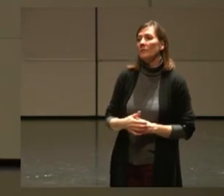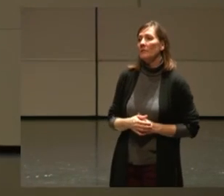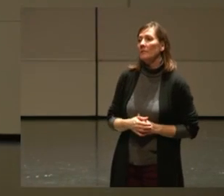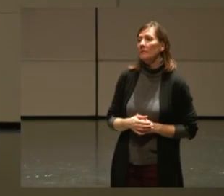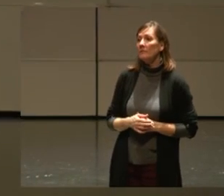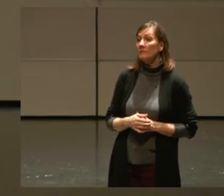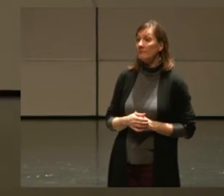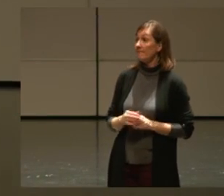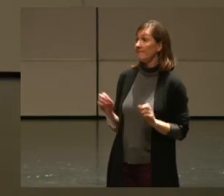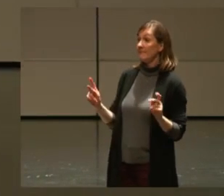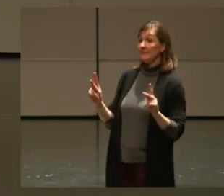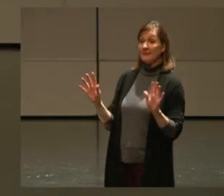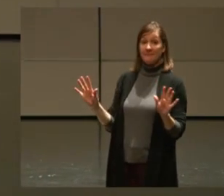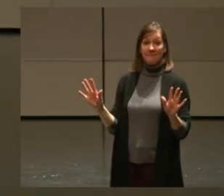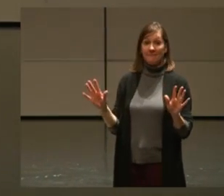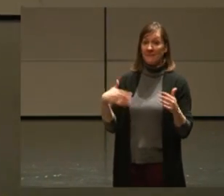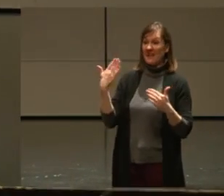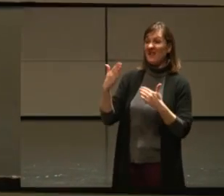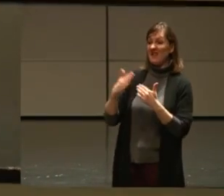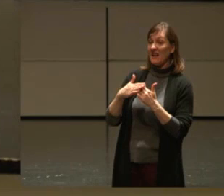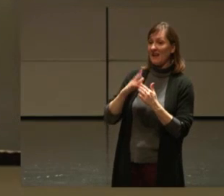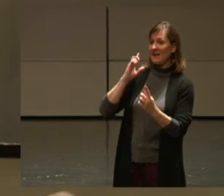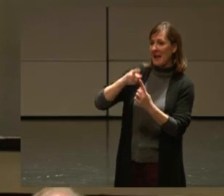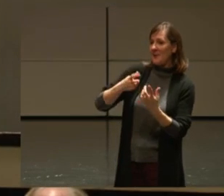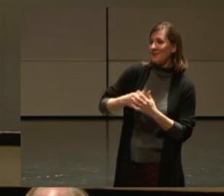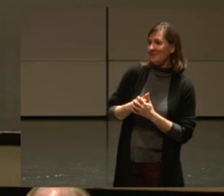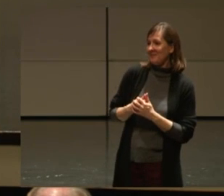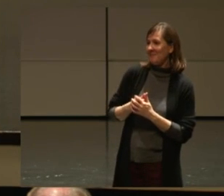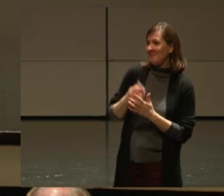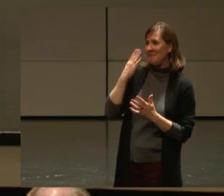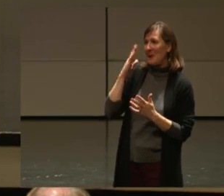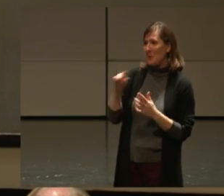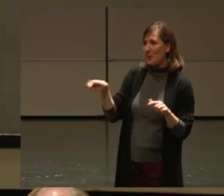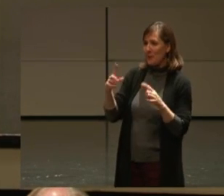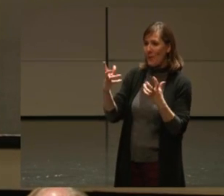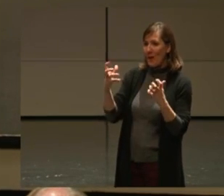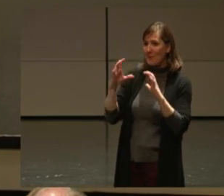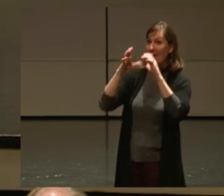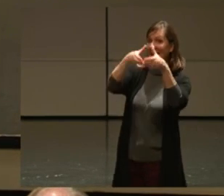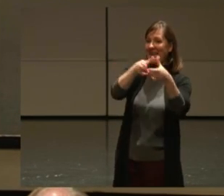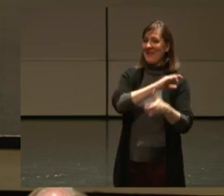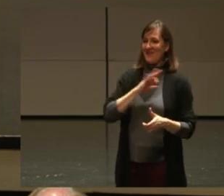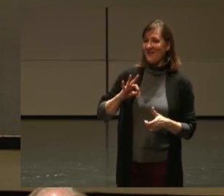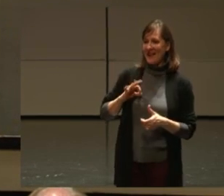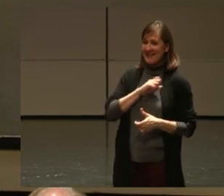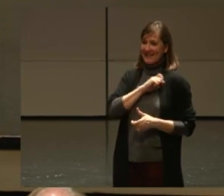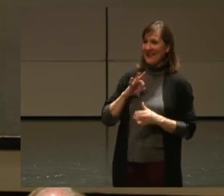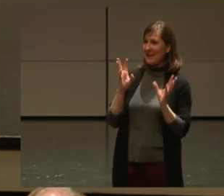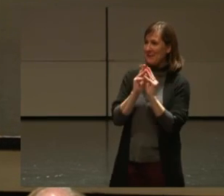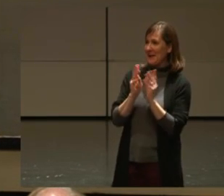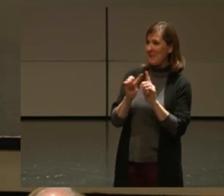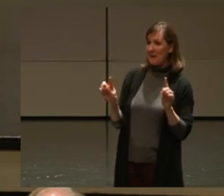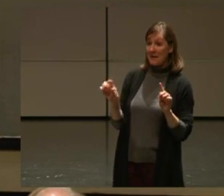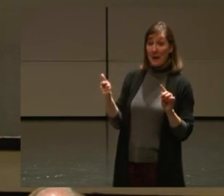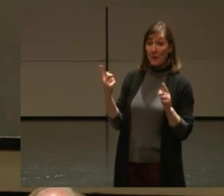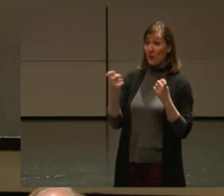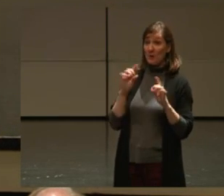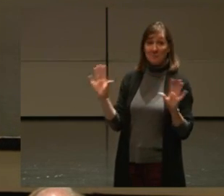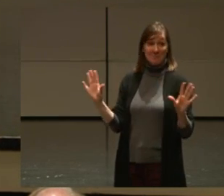And with that said, that is our next agenda item. So I know you're all dying to get to that. So with that, I don't see any other hands up,